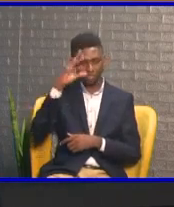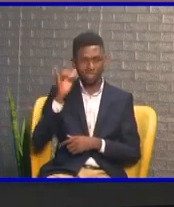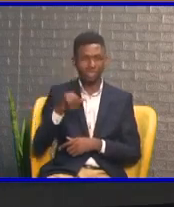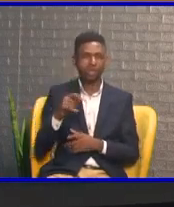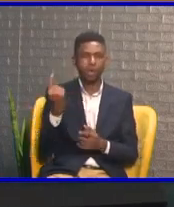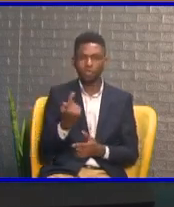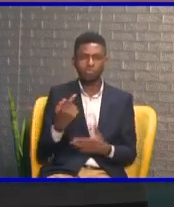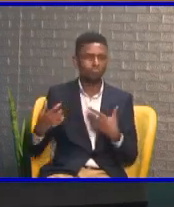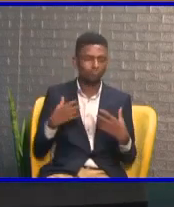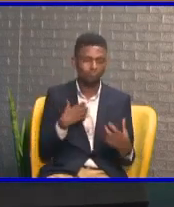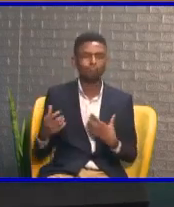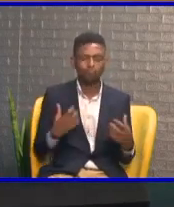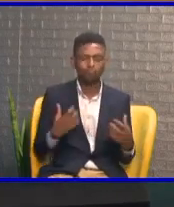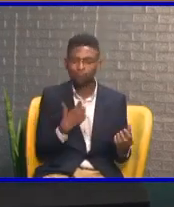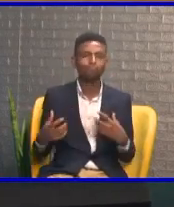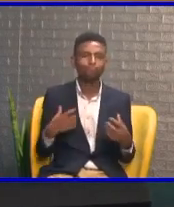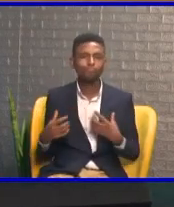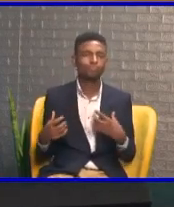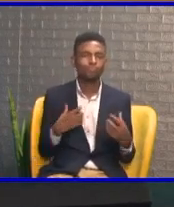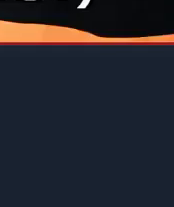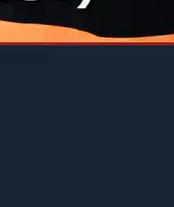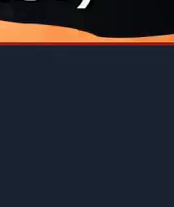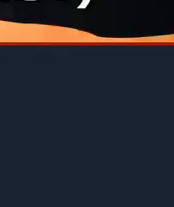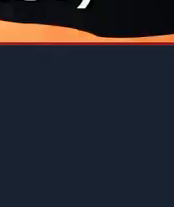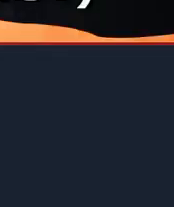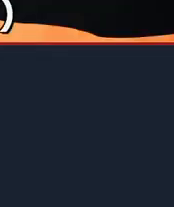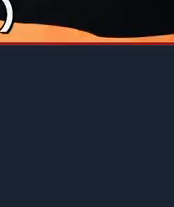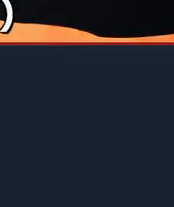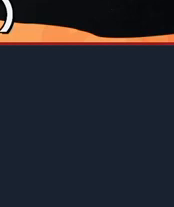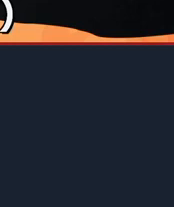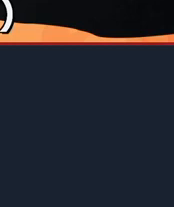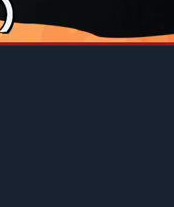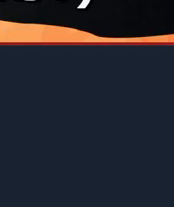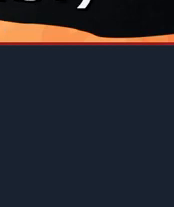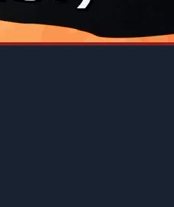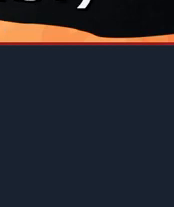complaining. Go back. So the Lord did what?